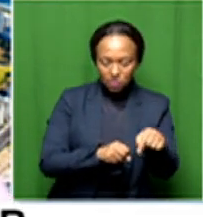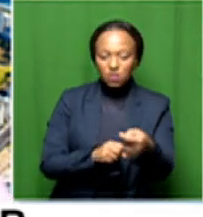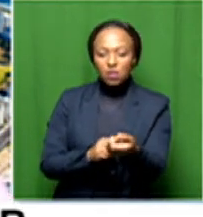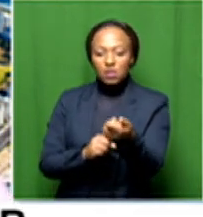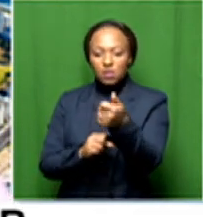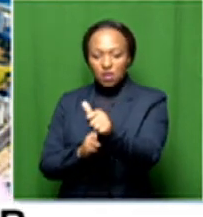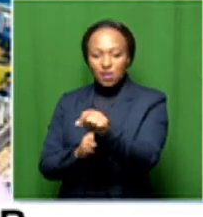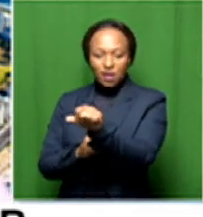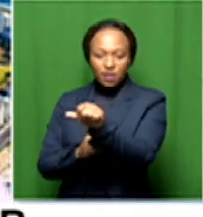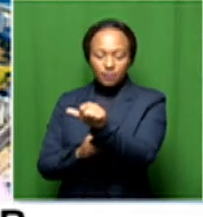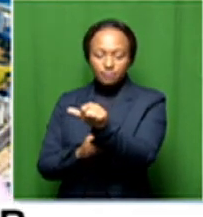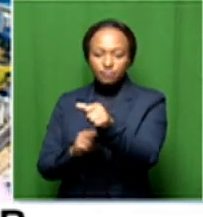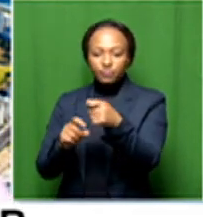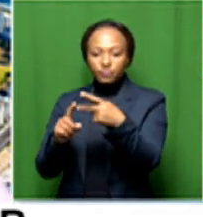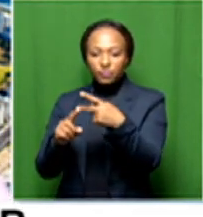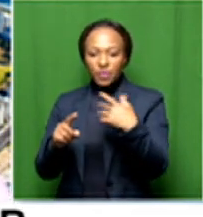That's the